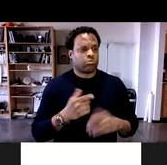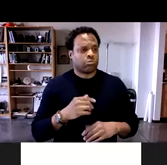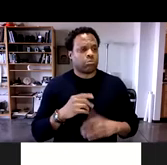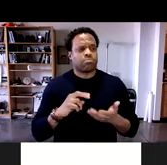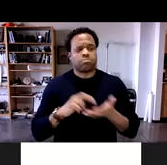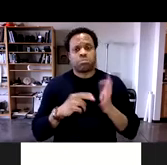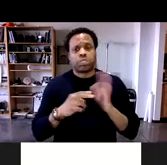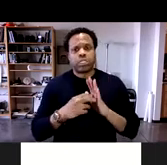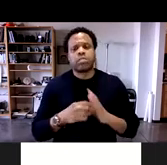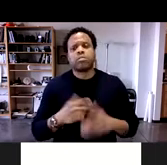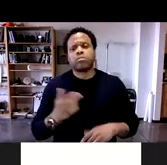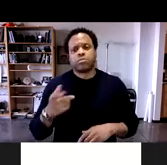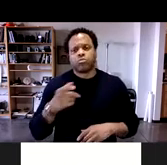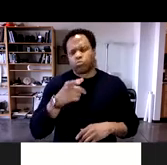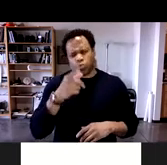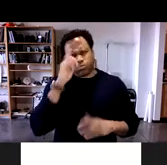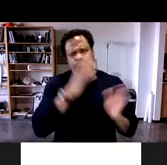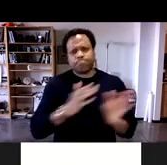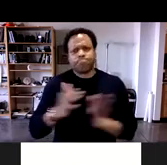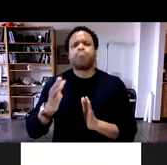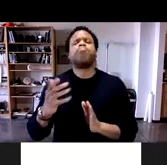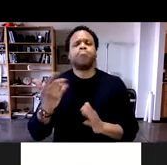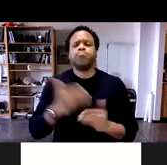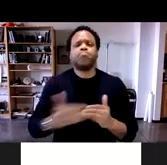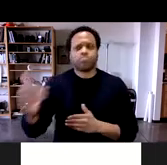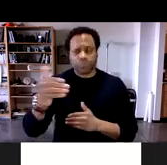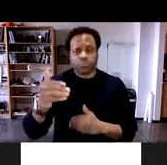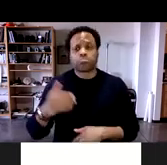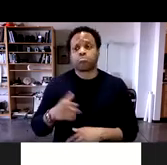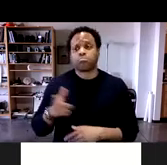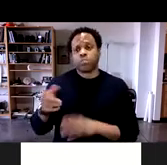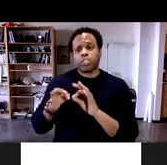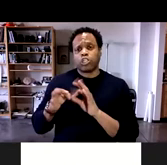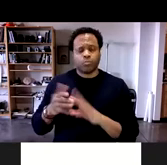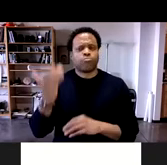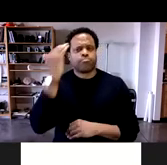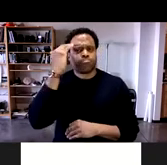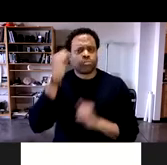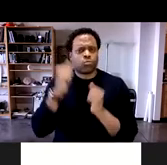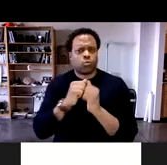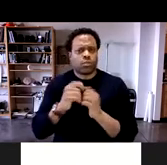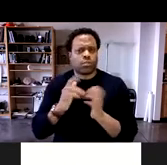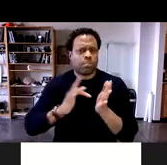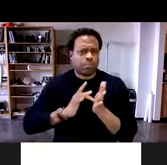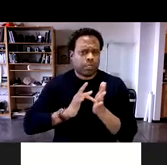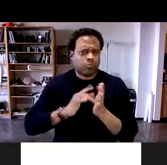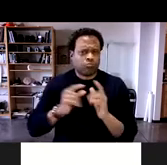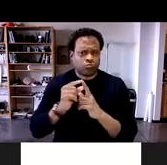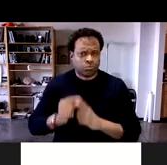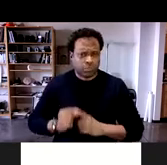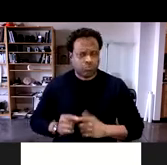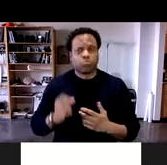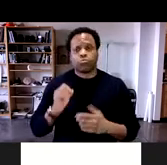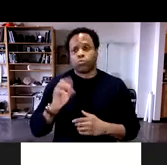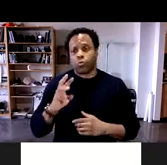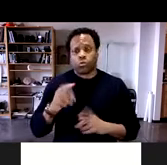You can also do Zoom with a hired interpreter, which would mean like you would plan ahead of time. So